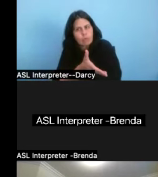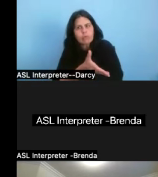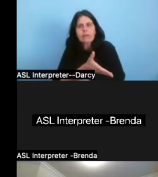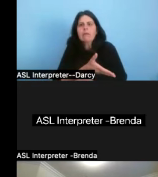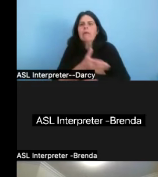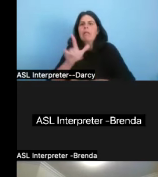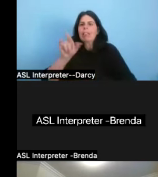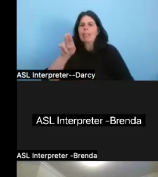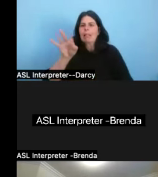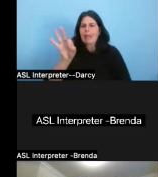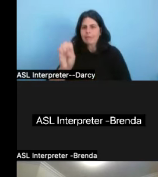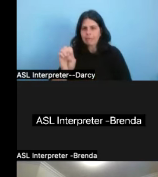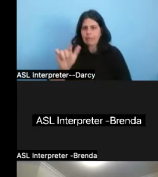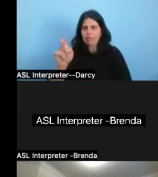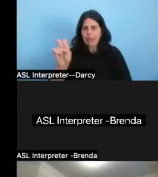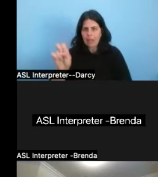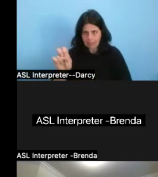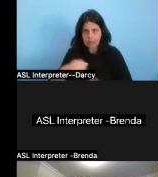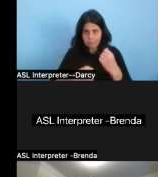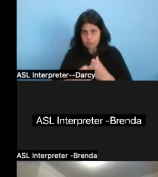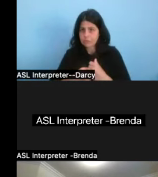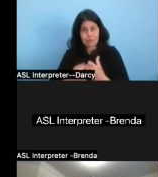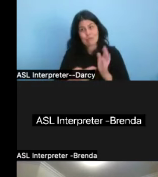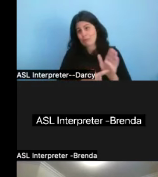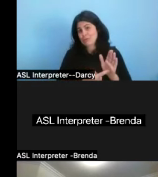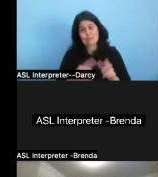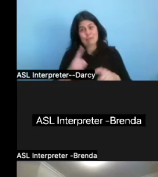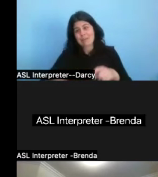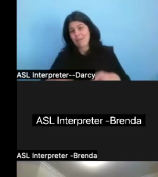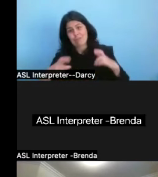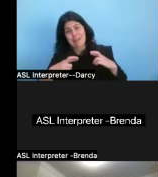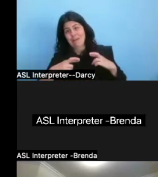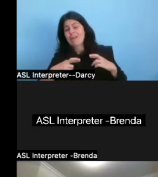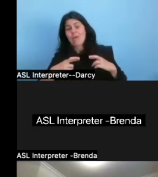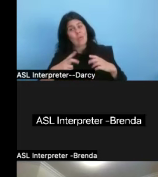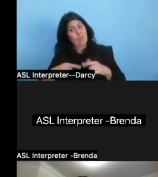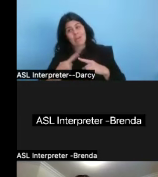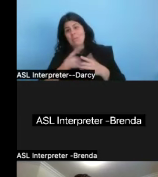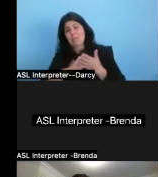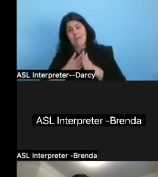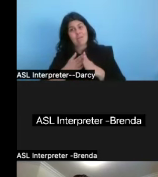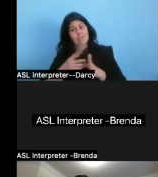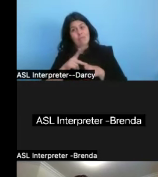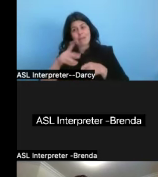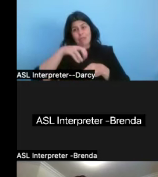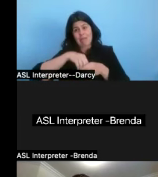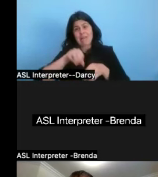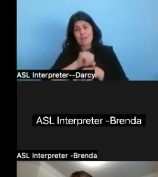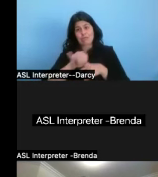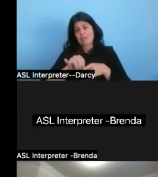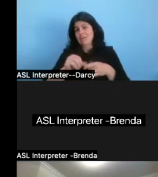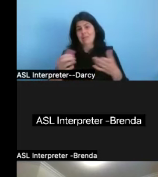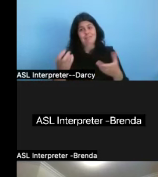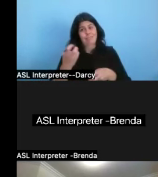And it just goes to show you that you can't actually retire once you get in this industry. So thanks, Craig. Go ahead and take it